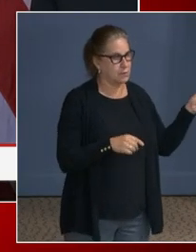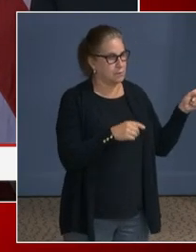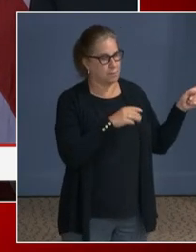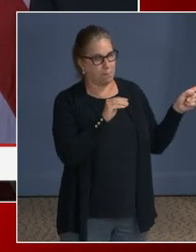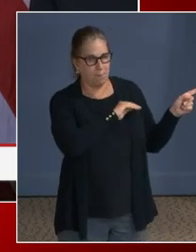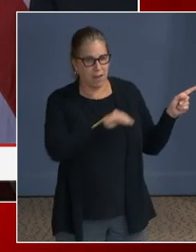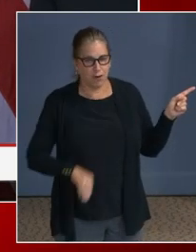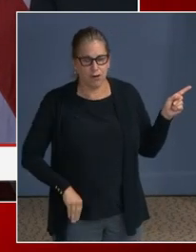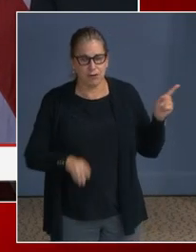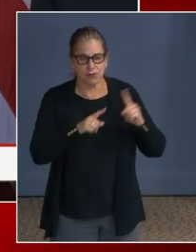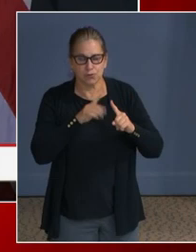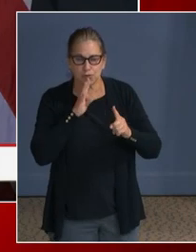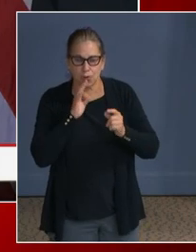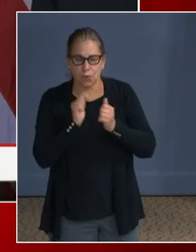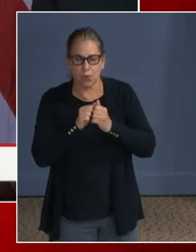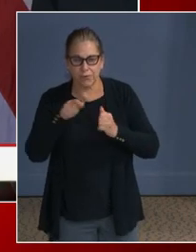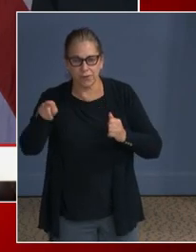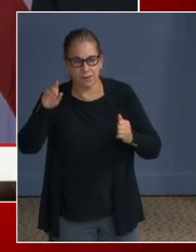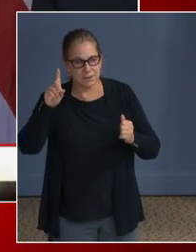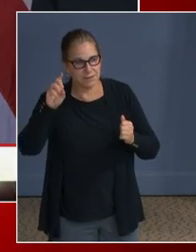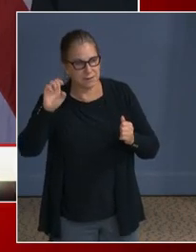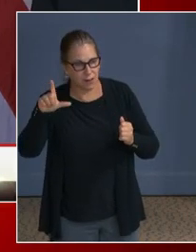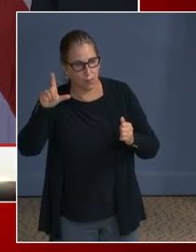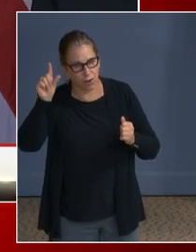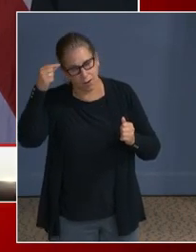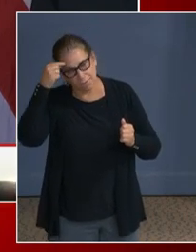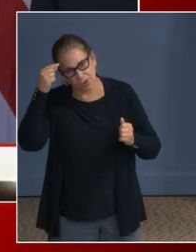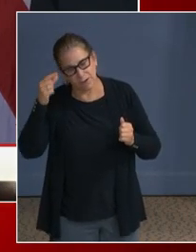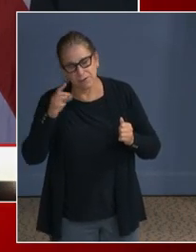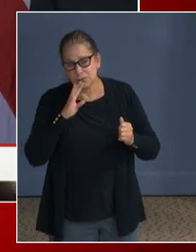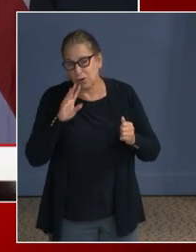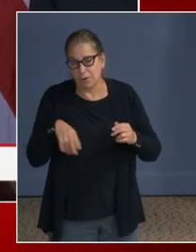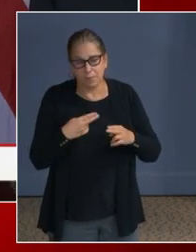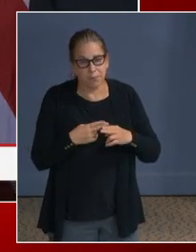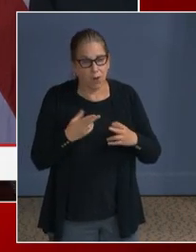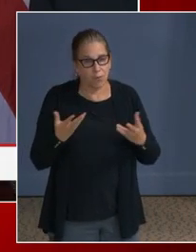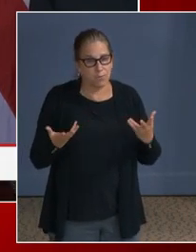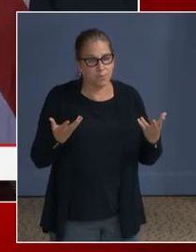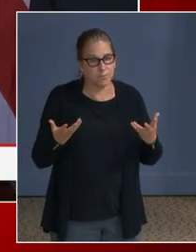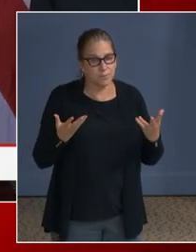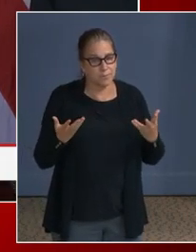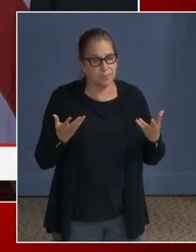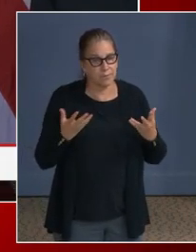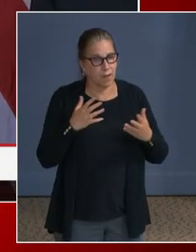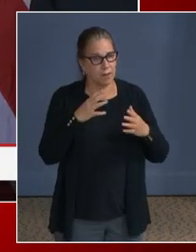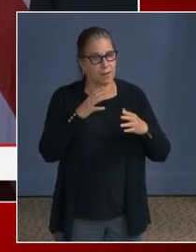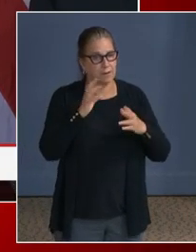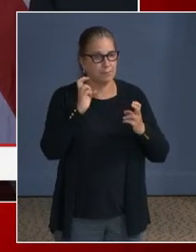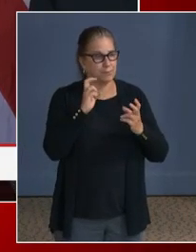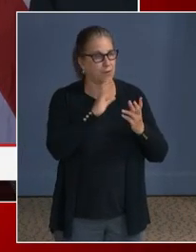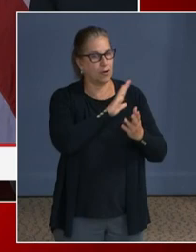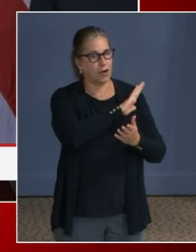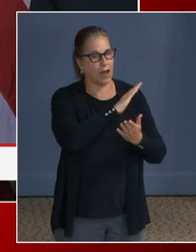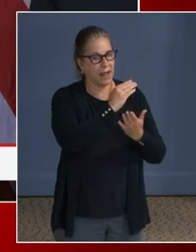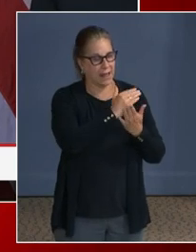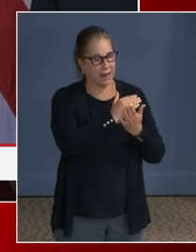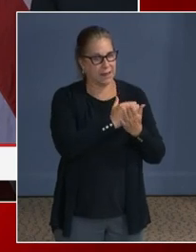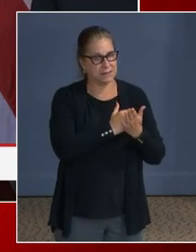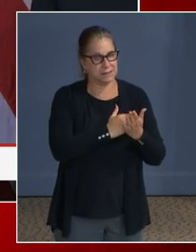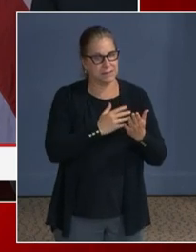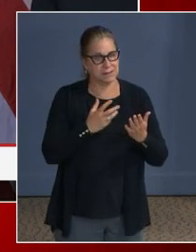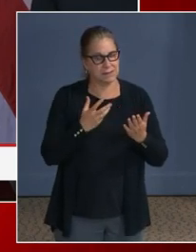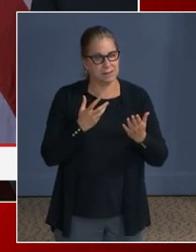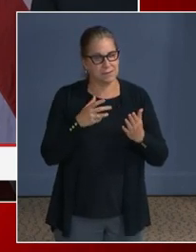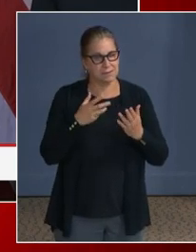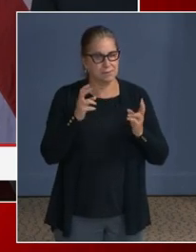reconsider having the shore on your list, because he talks about the economic impact, the negative economic impact